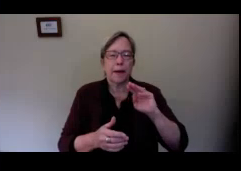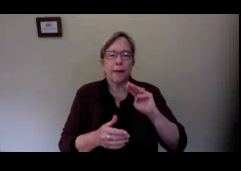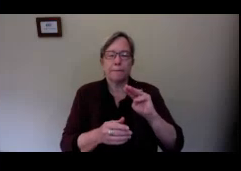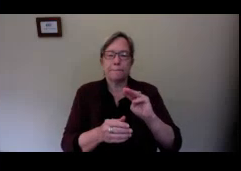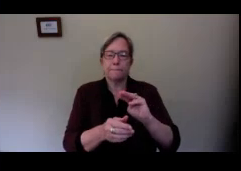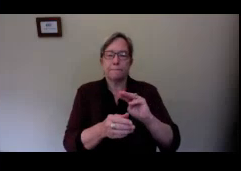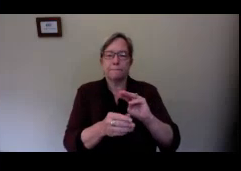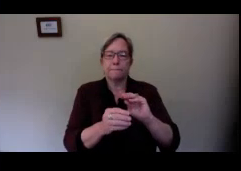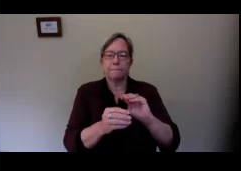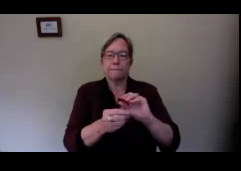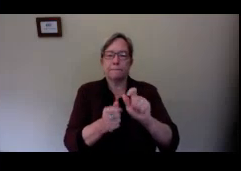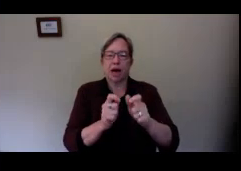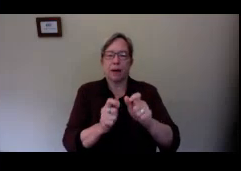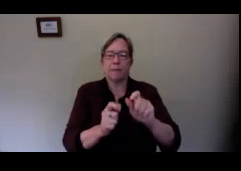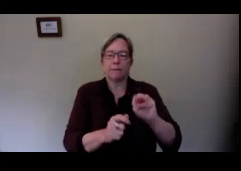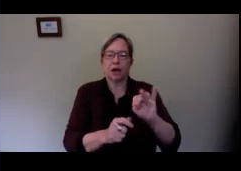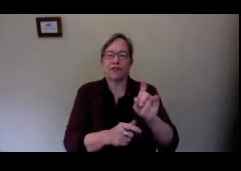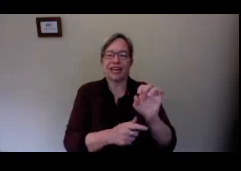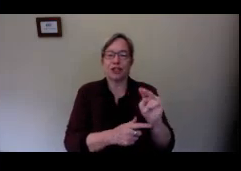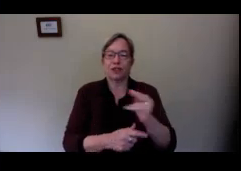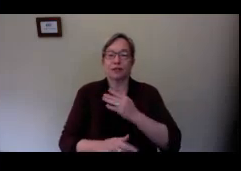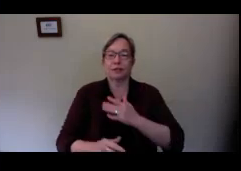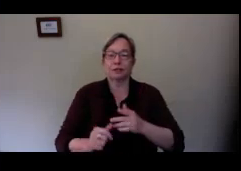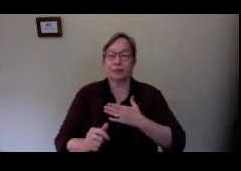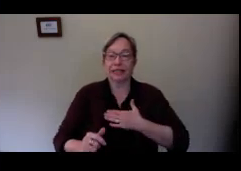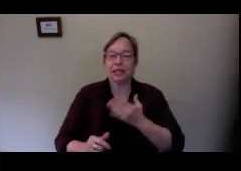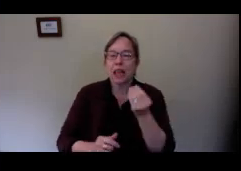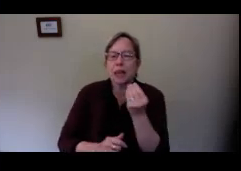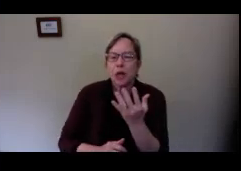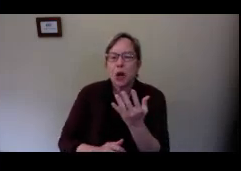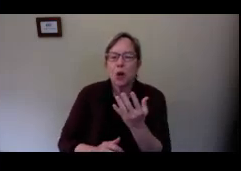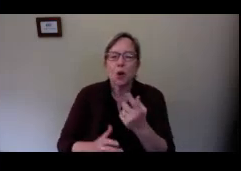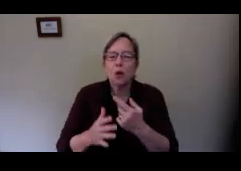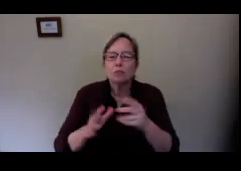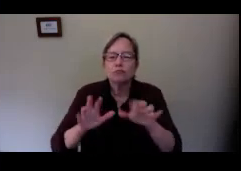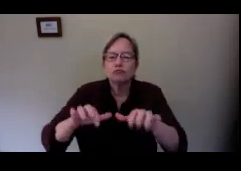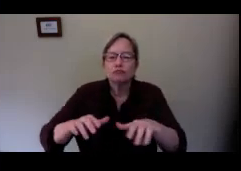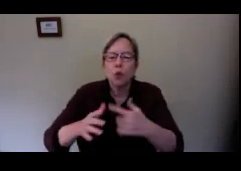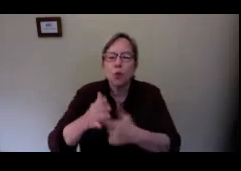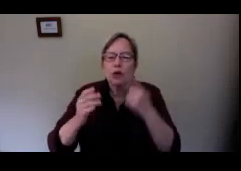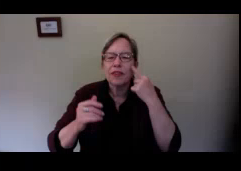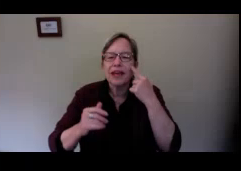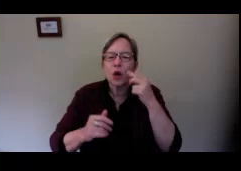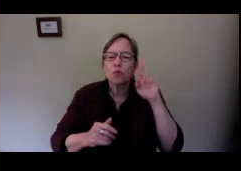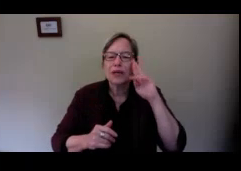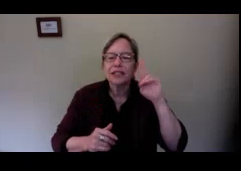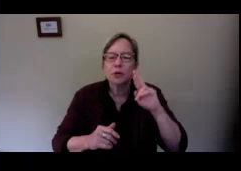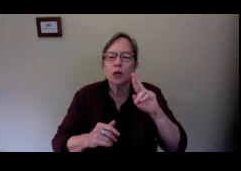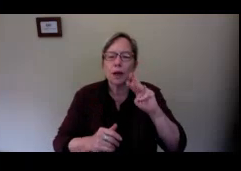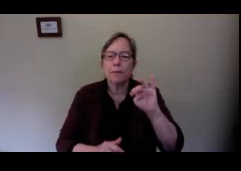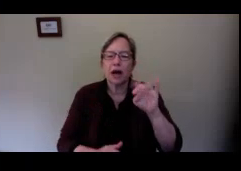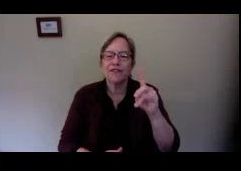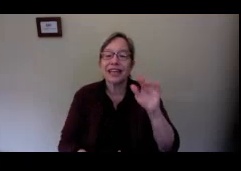can anyone share what their idea of a reasonable modification looks like? And I'll leave the definitions up here for us to